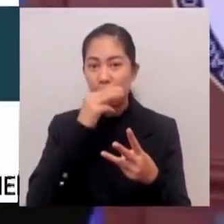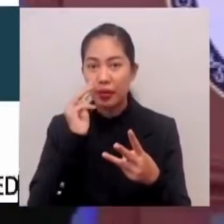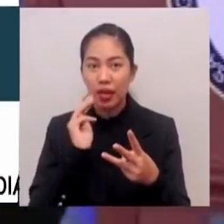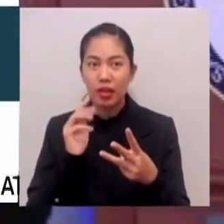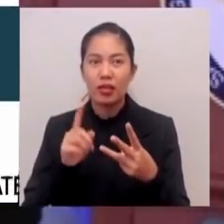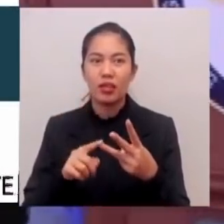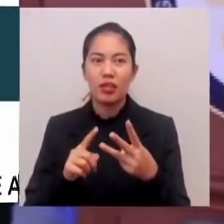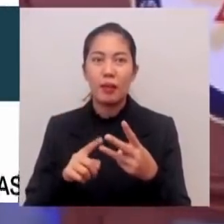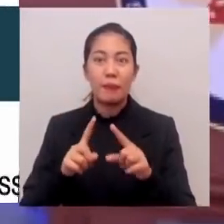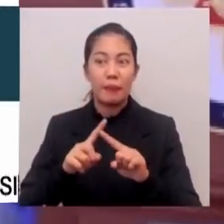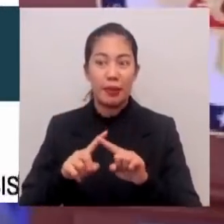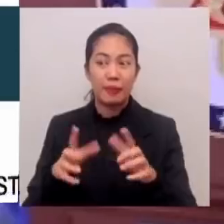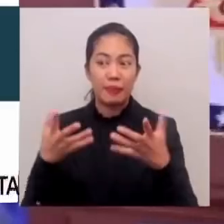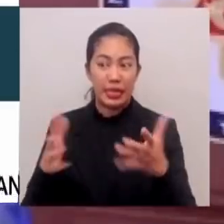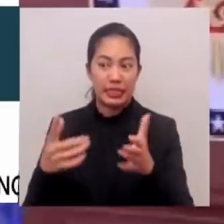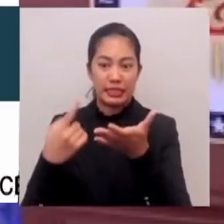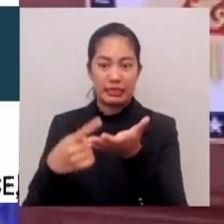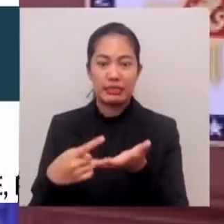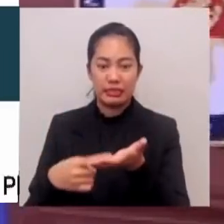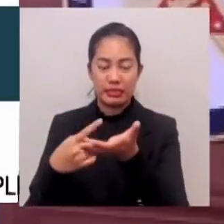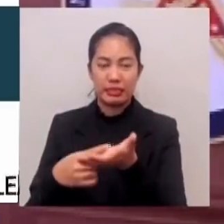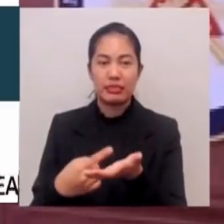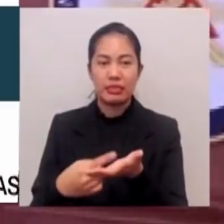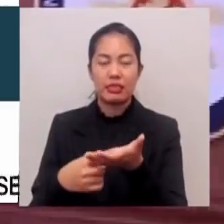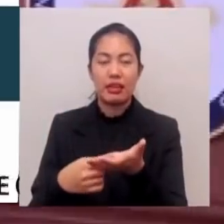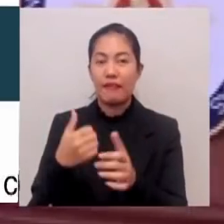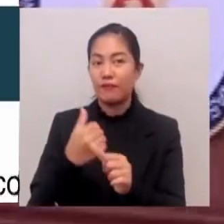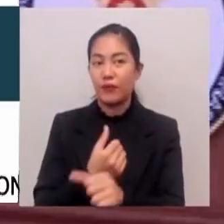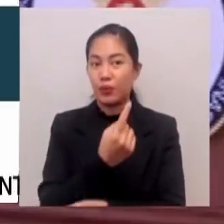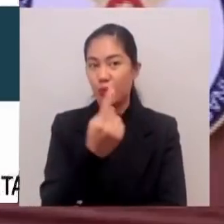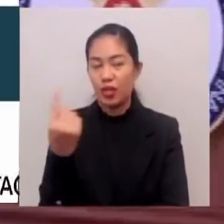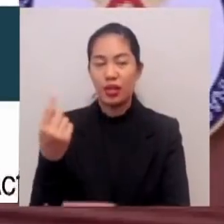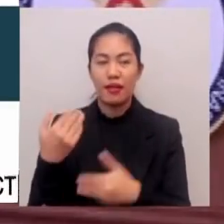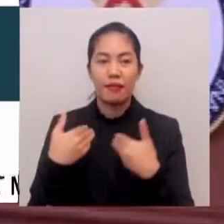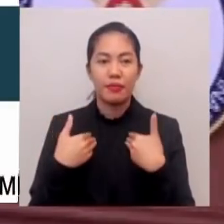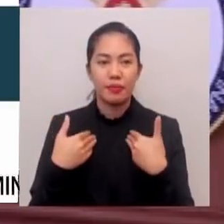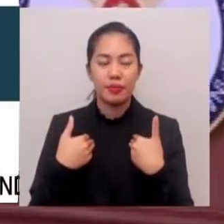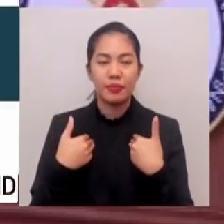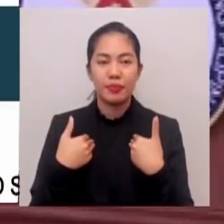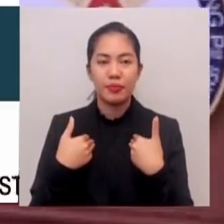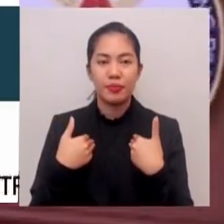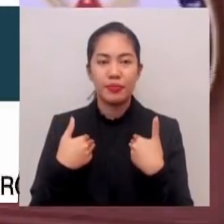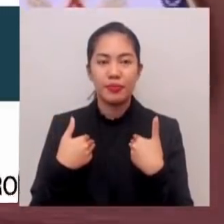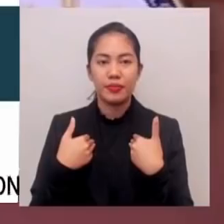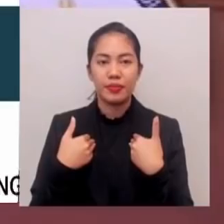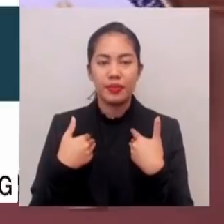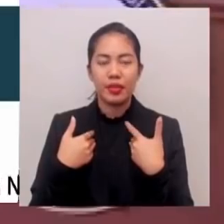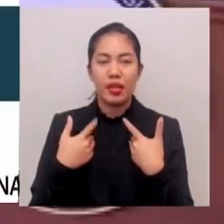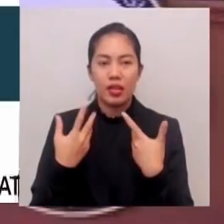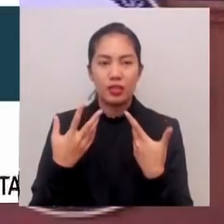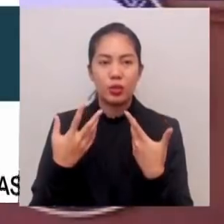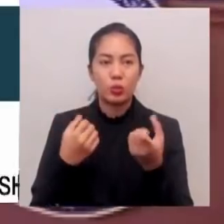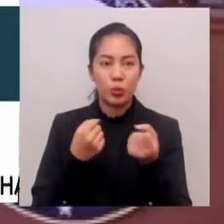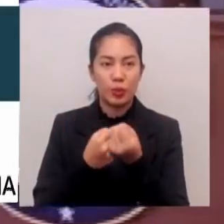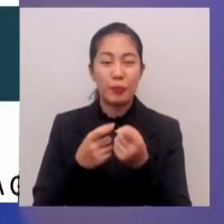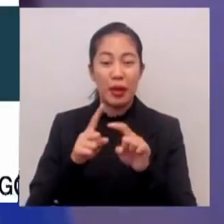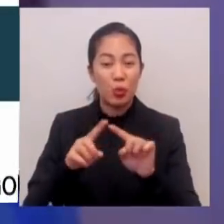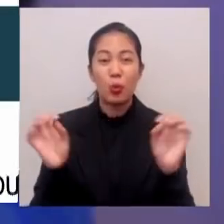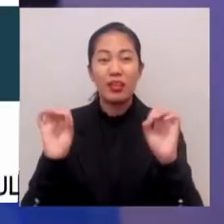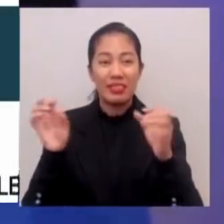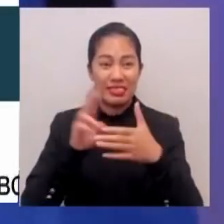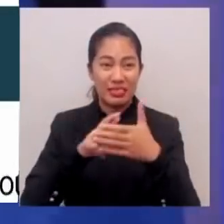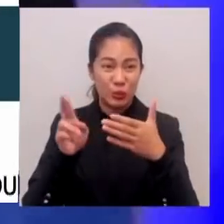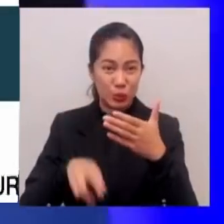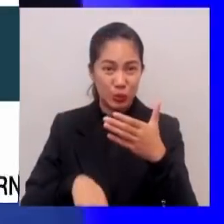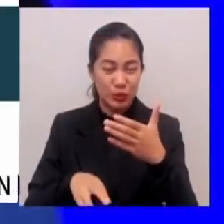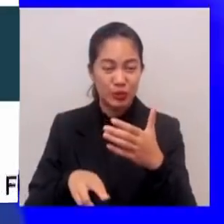a series of talks, and everyone has heard of those reports, and nothing came out of it. So one is,